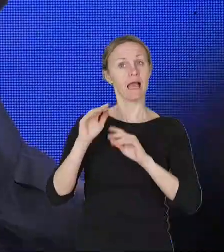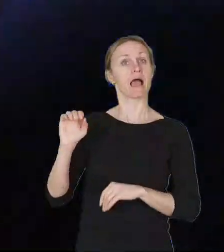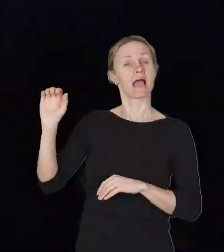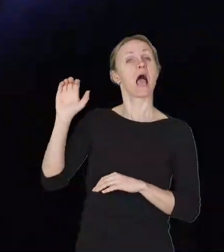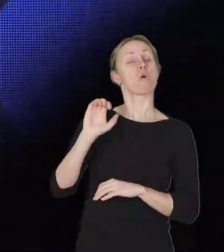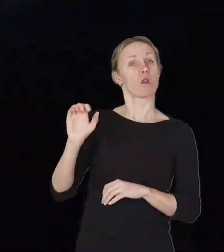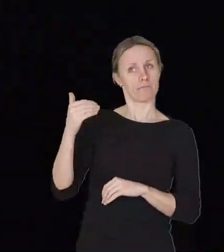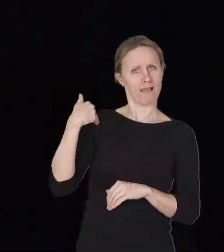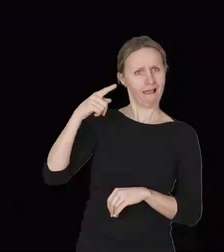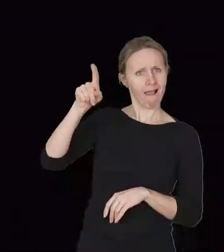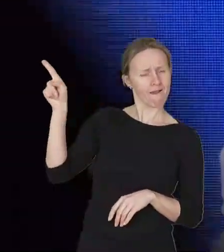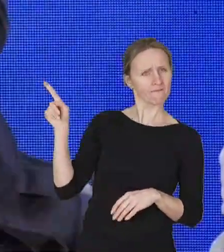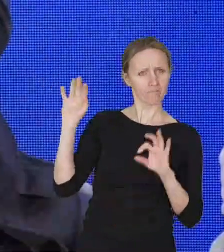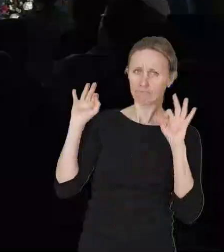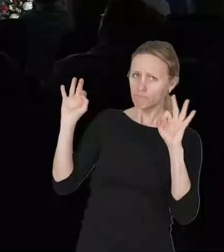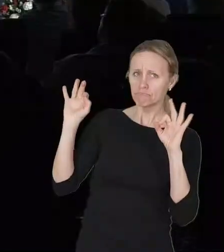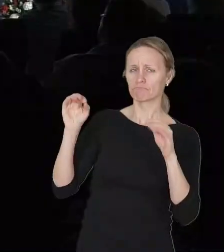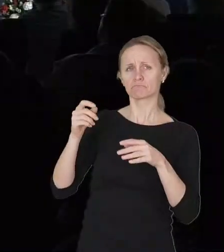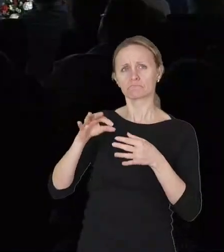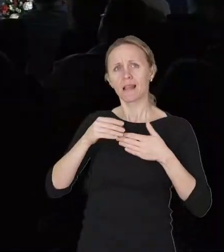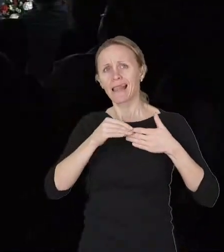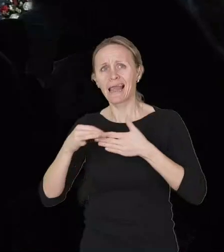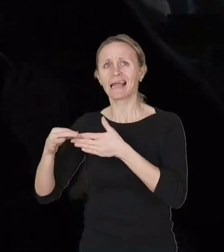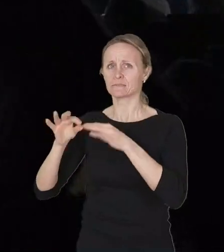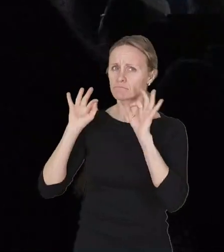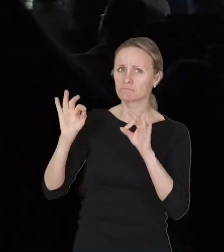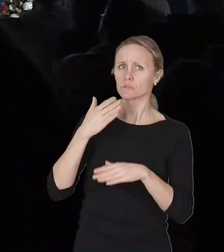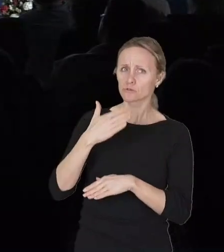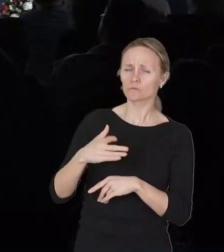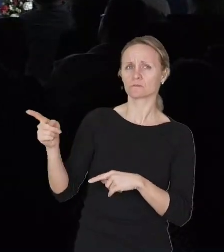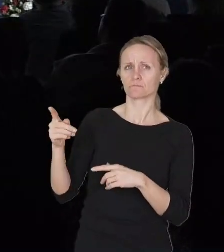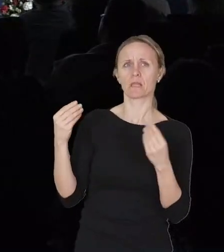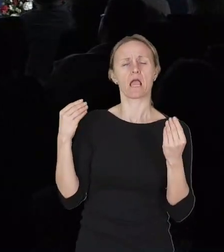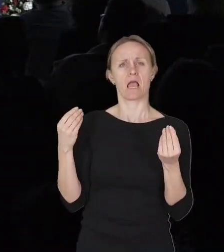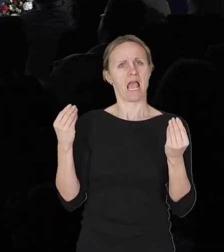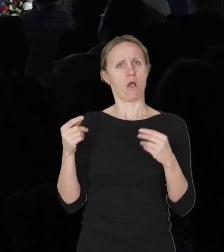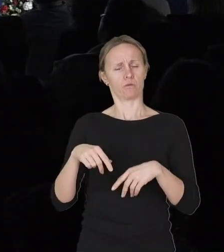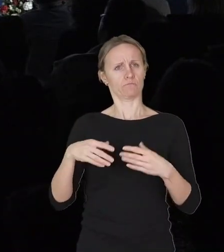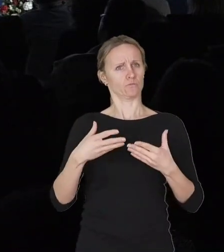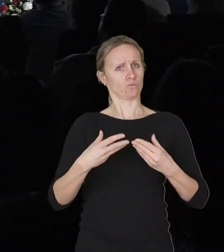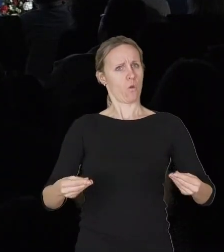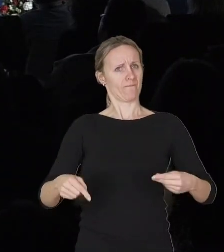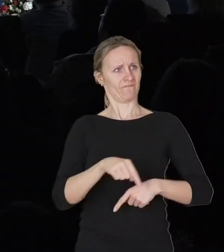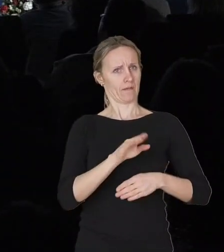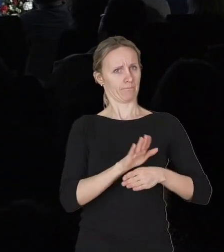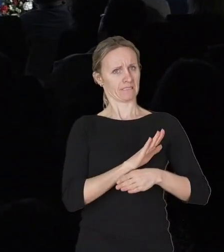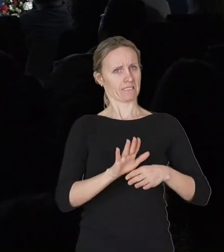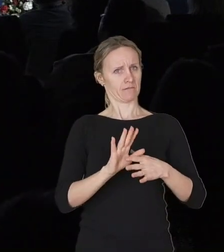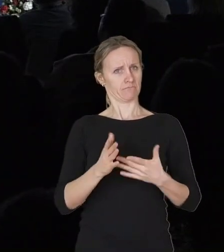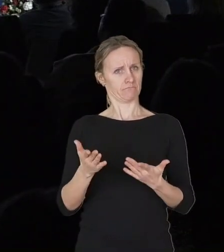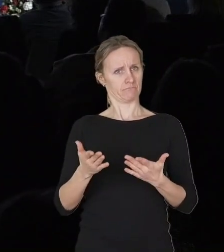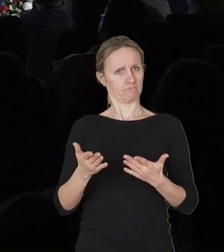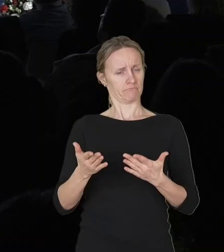with commercialization? There we are missing, and there cohesion policy can play a better role than it